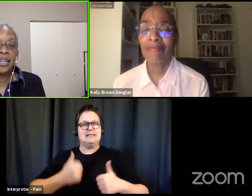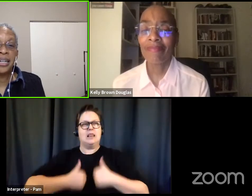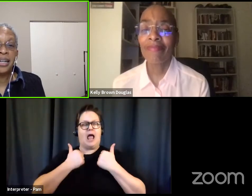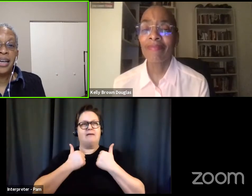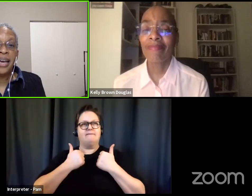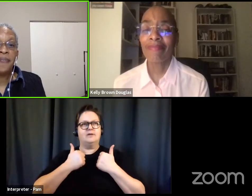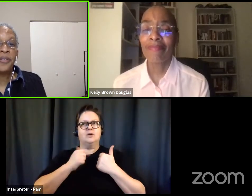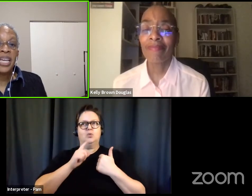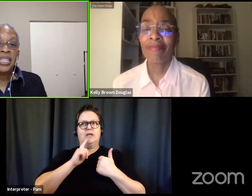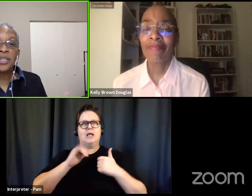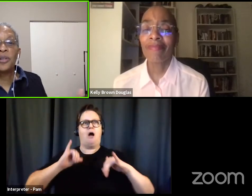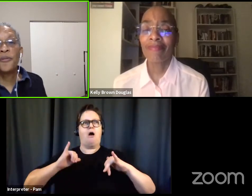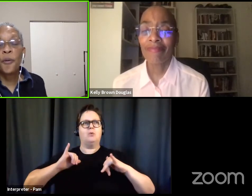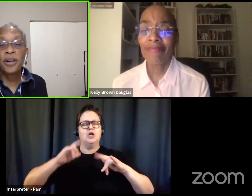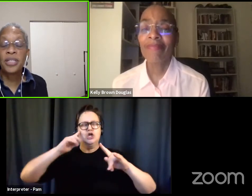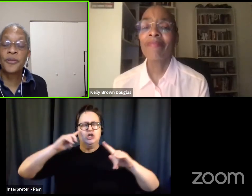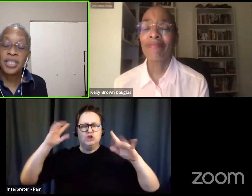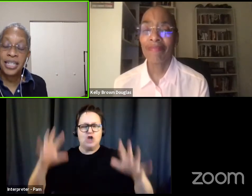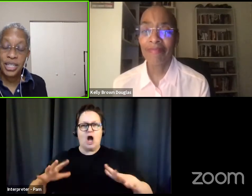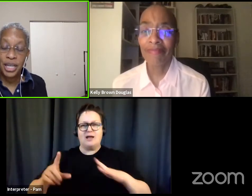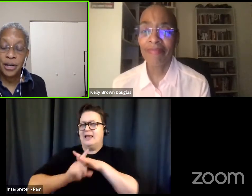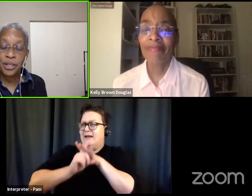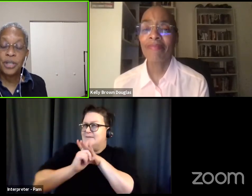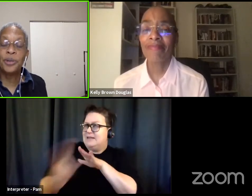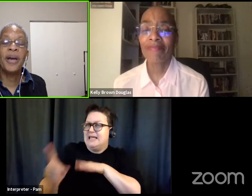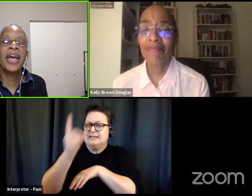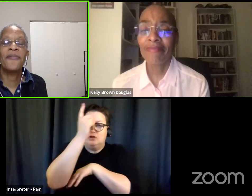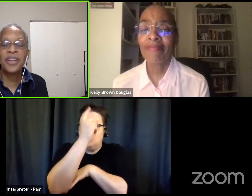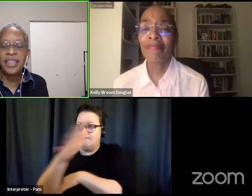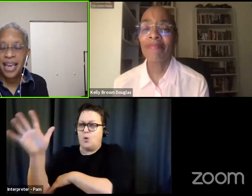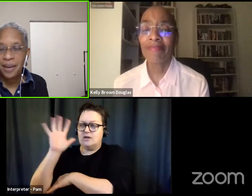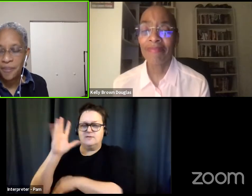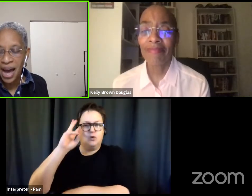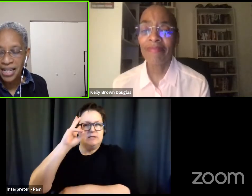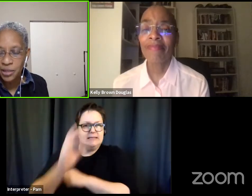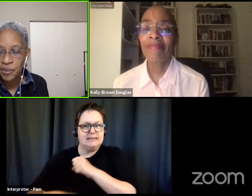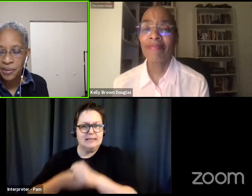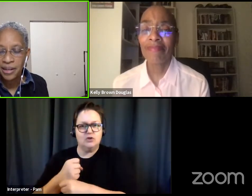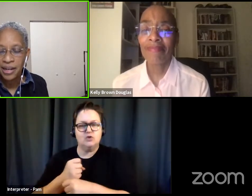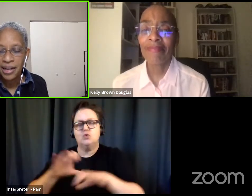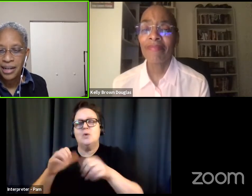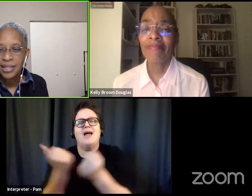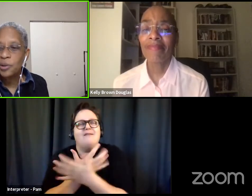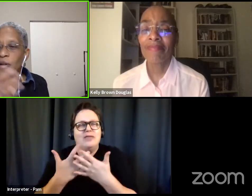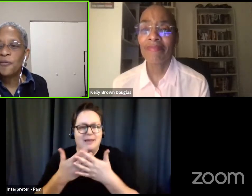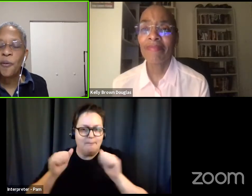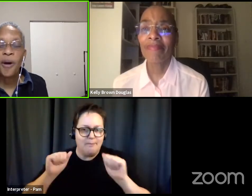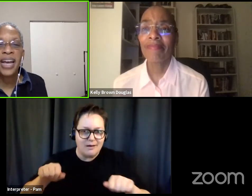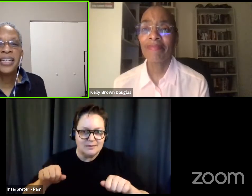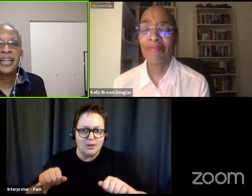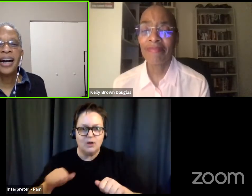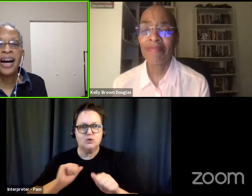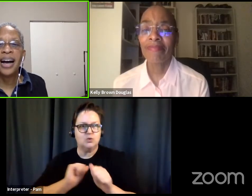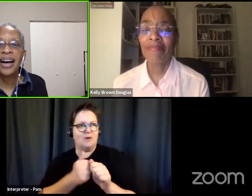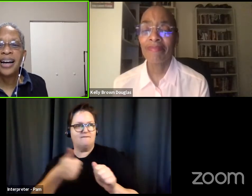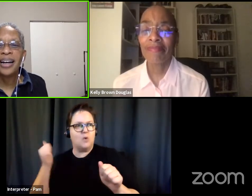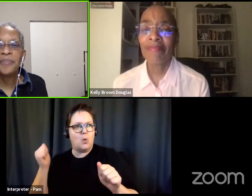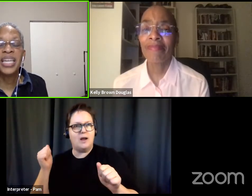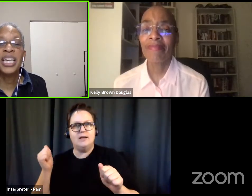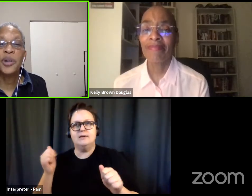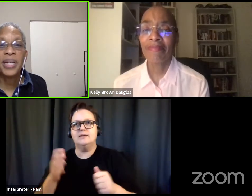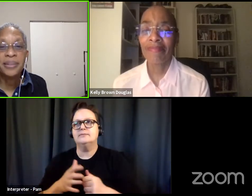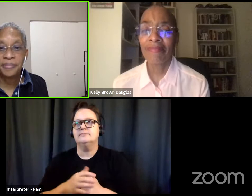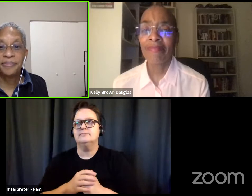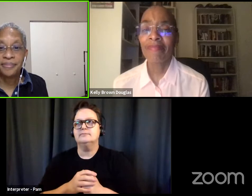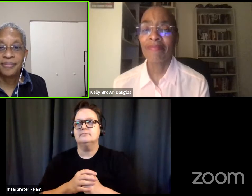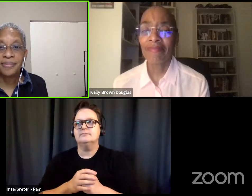shock, flees into the forest for 6 years to do everything possible to avoid